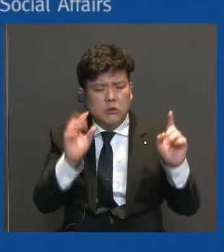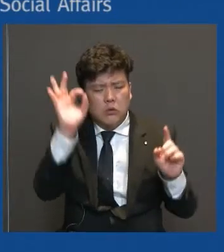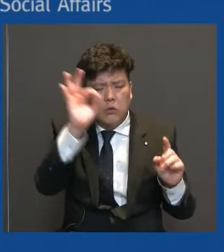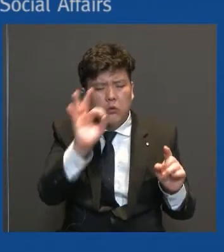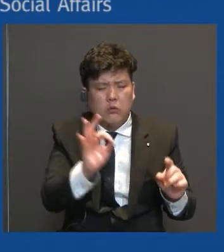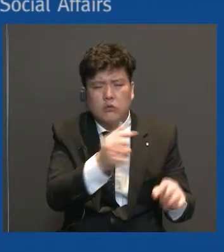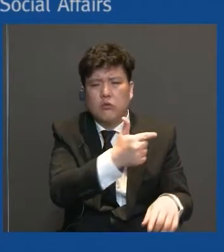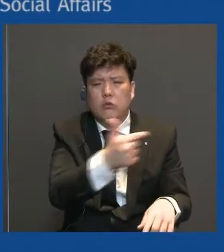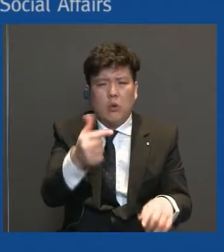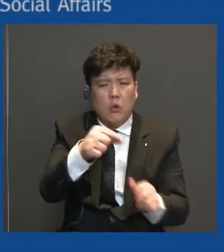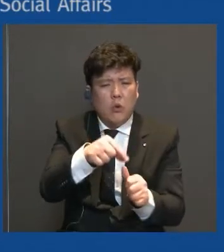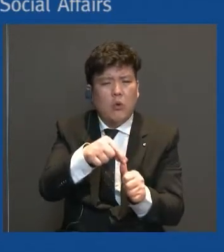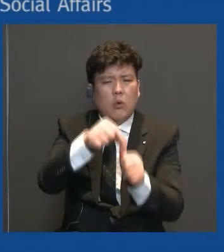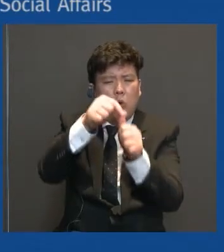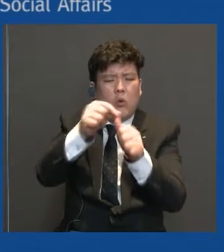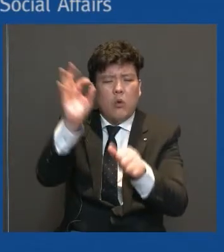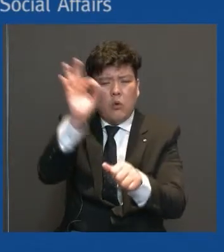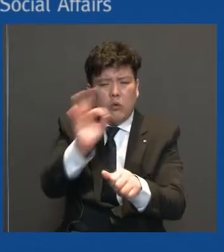pandemic.